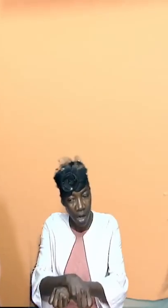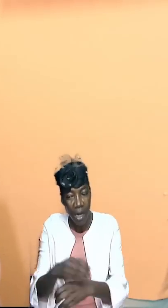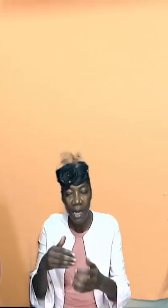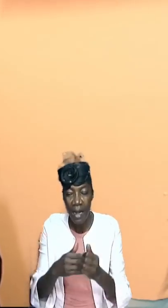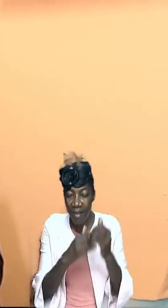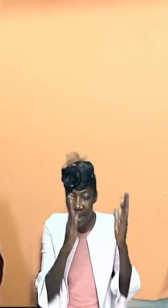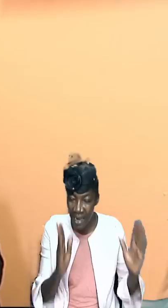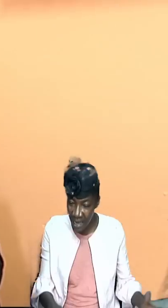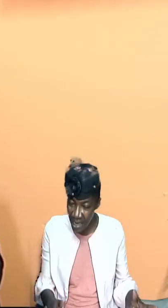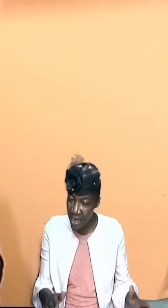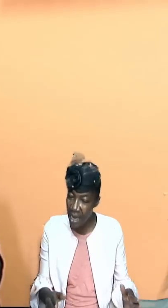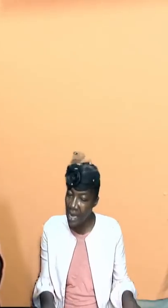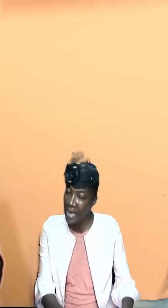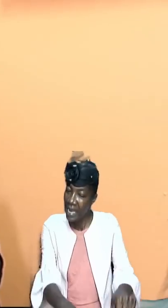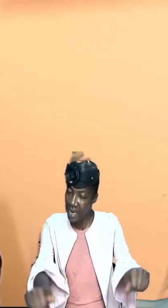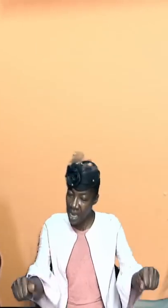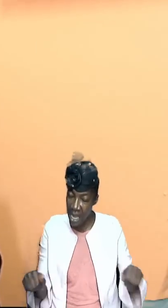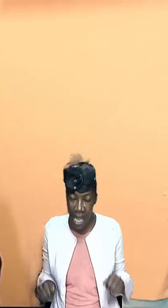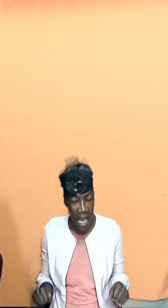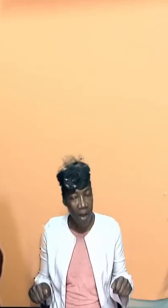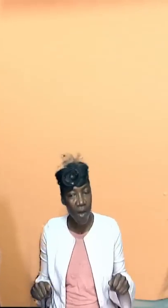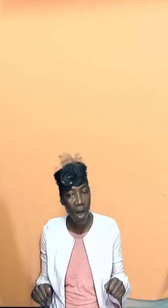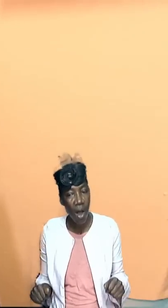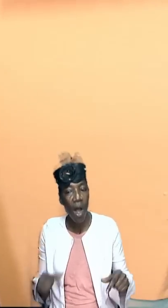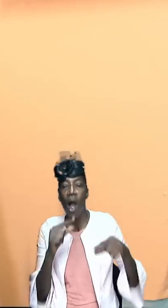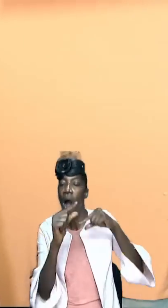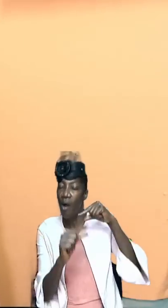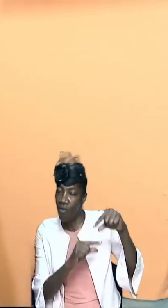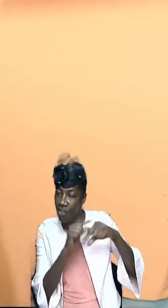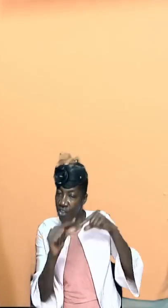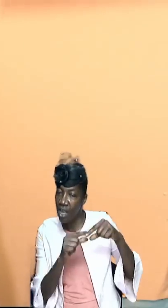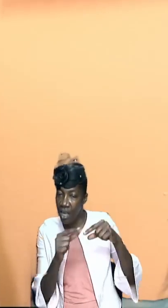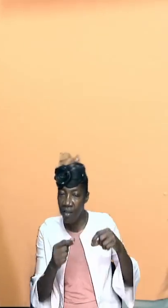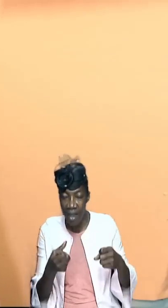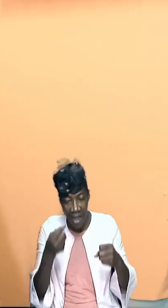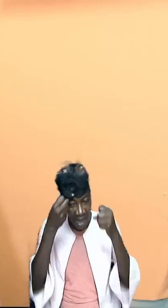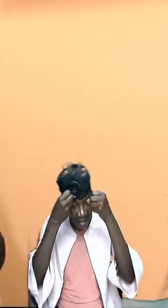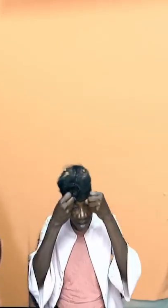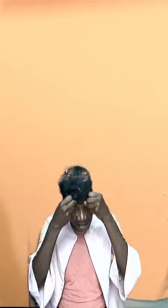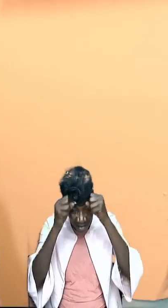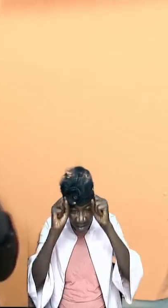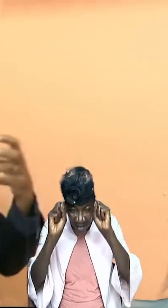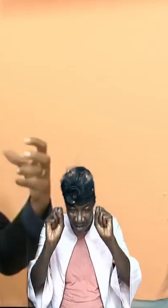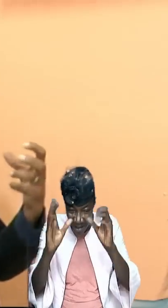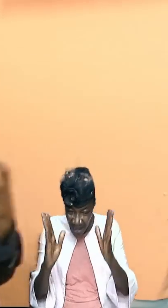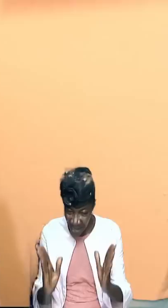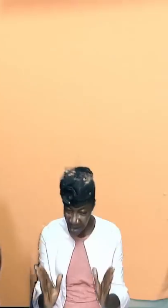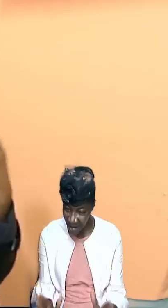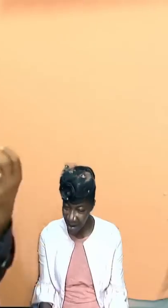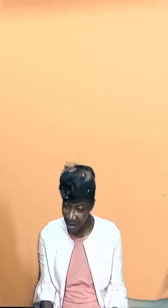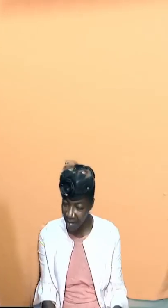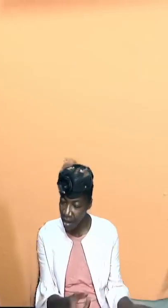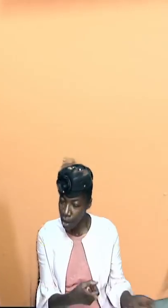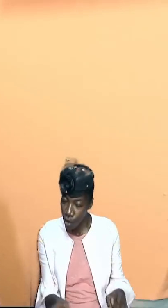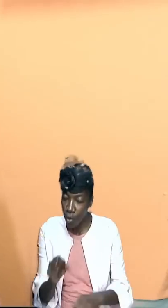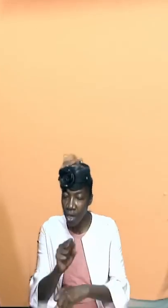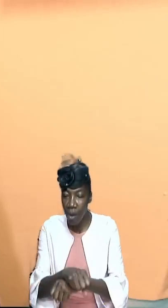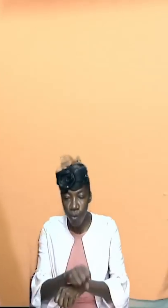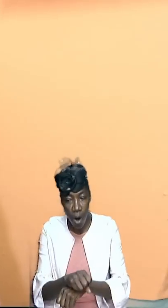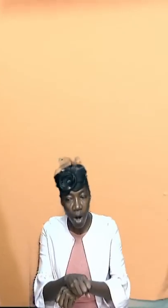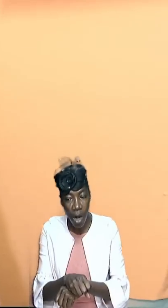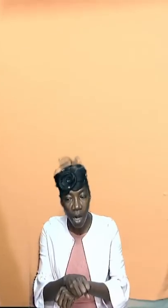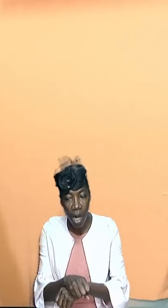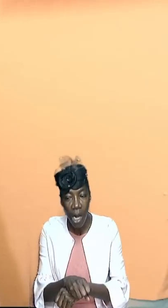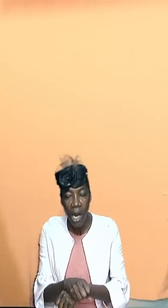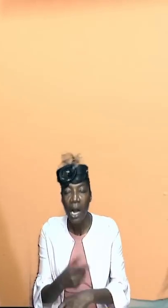genetics and also as a scientist doing his research, and he came to a particular conclusion. But along